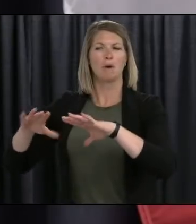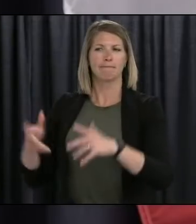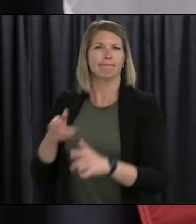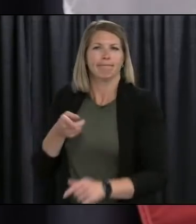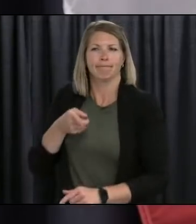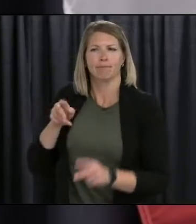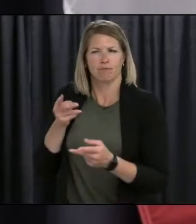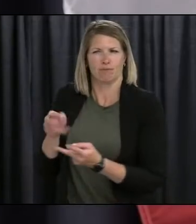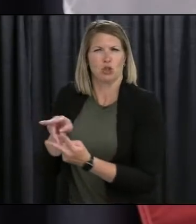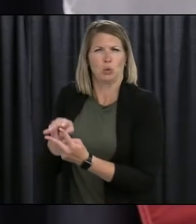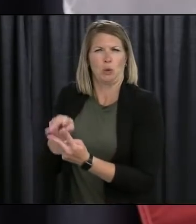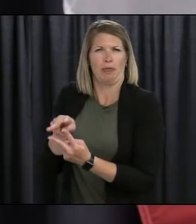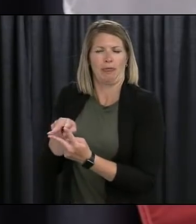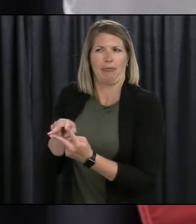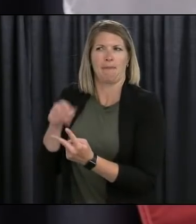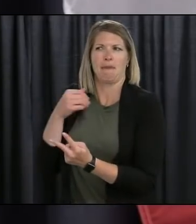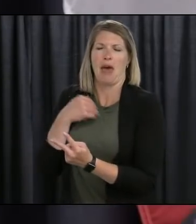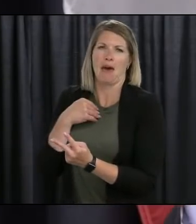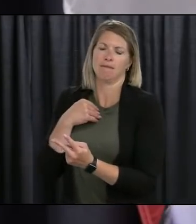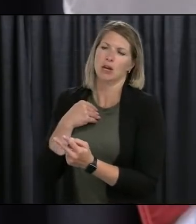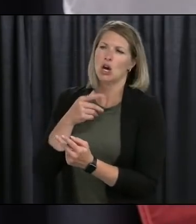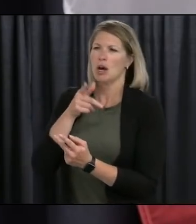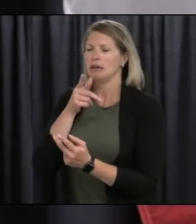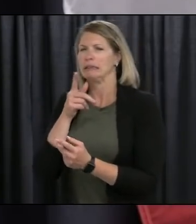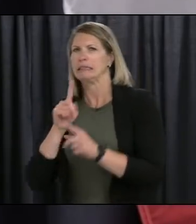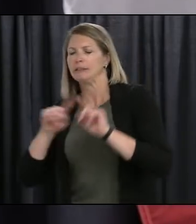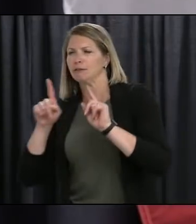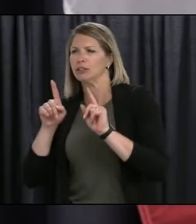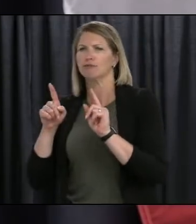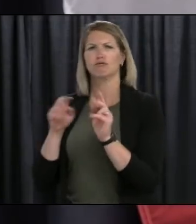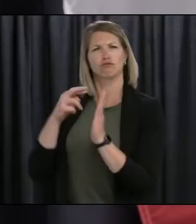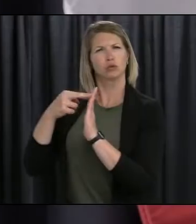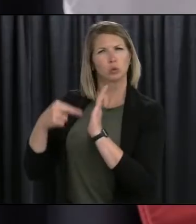some discretion and often do ask for additional